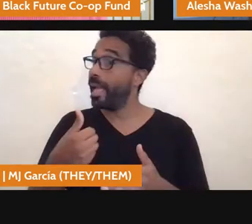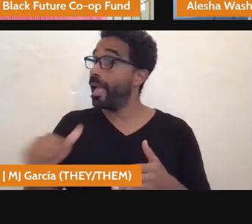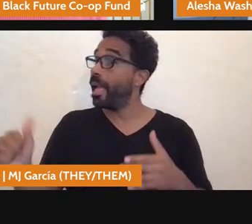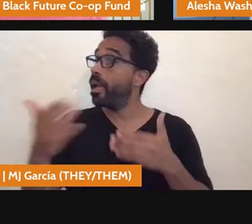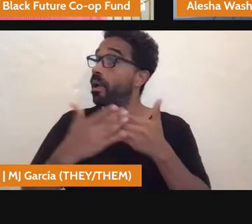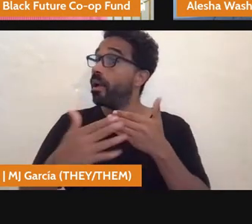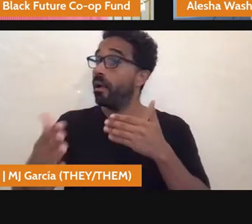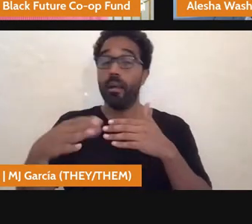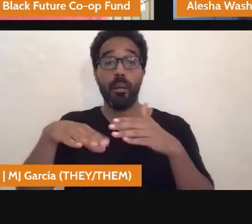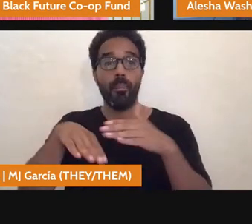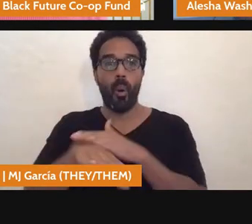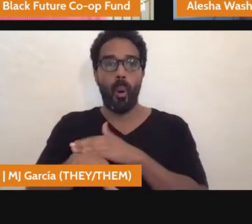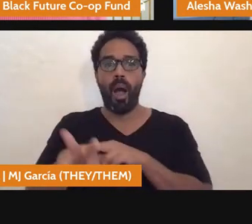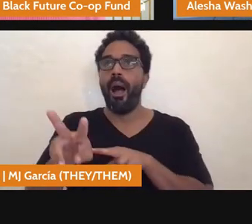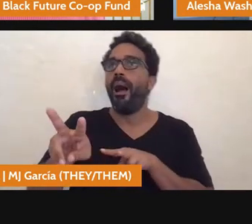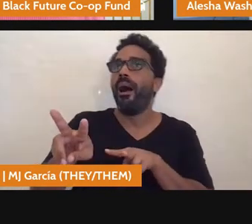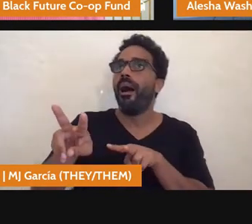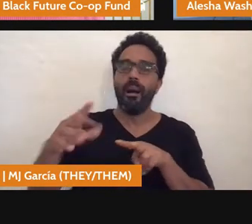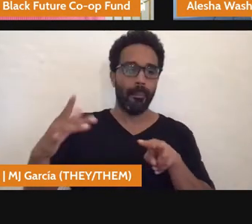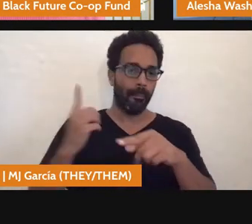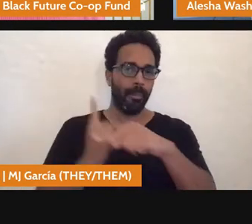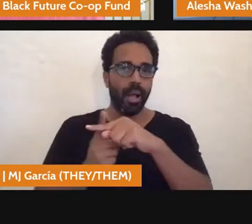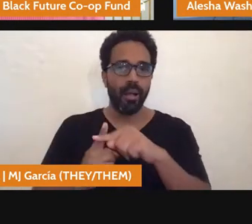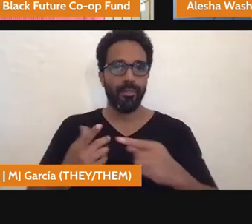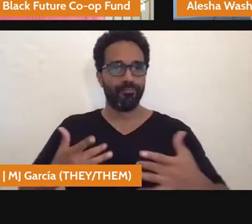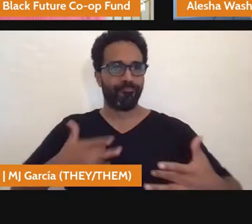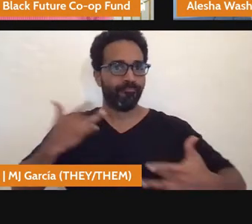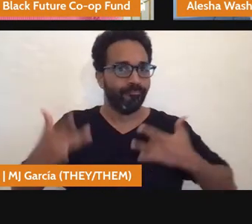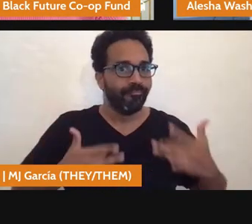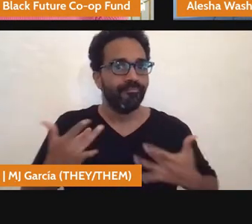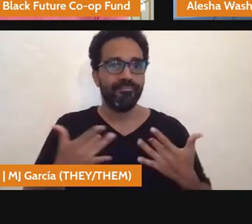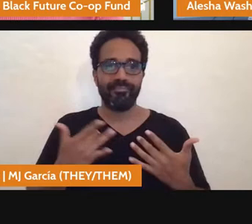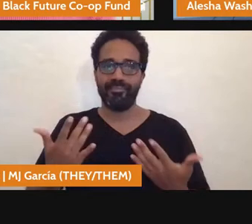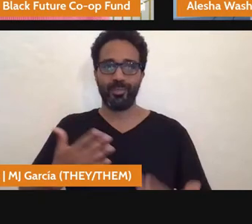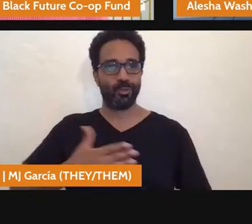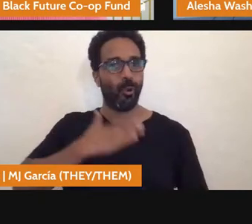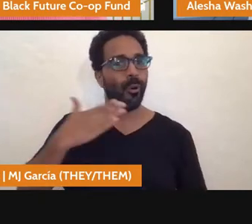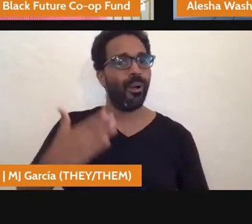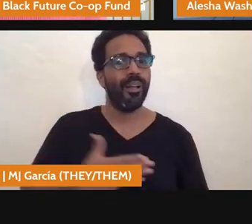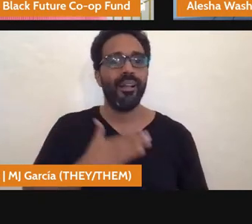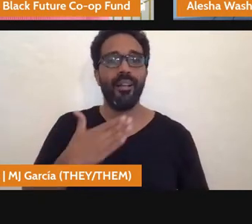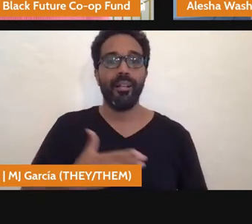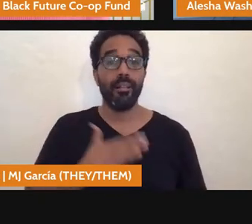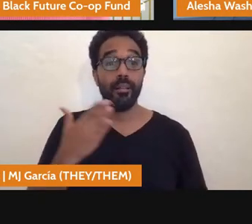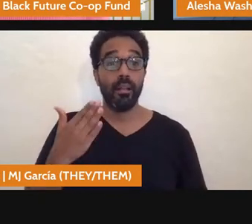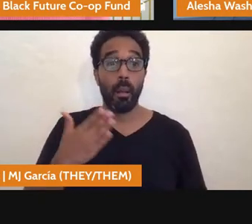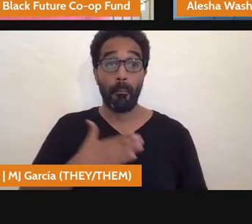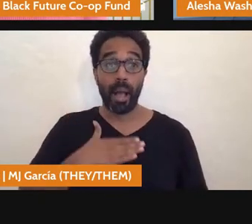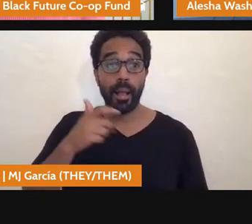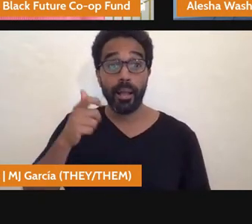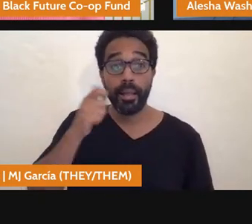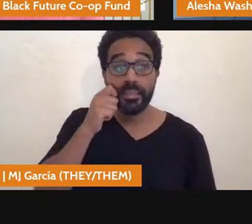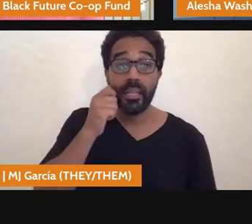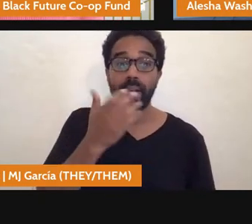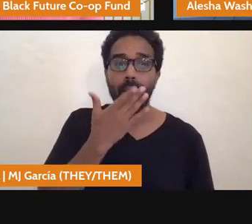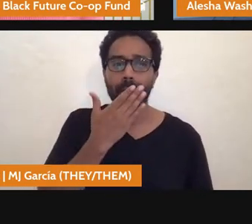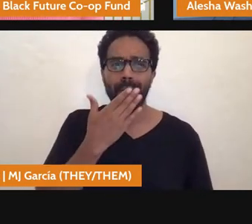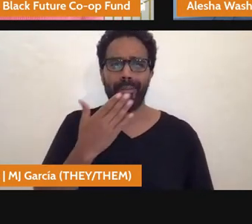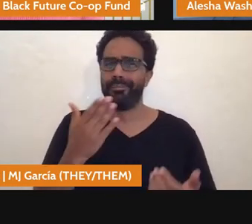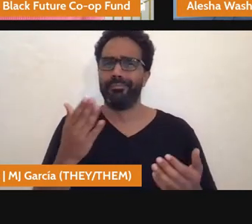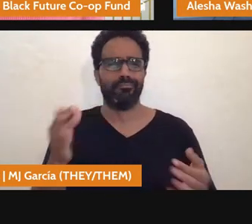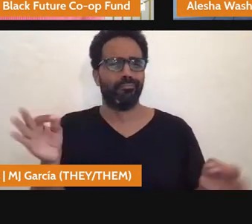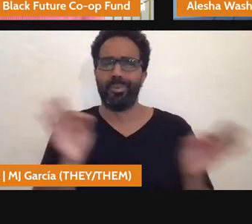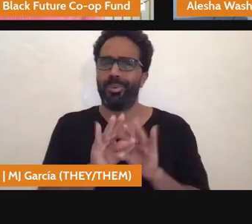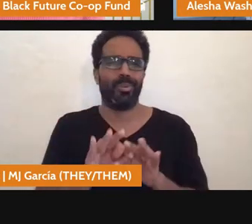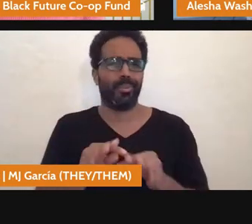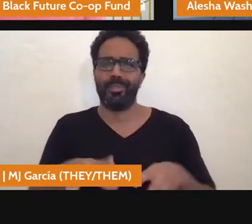that joyful future, that safe future, that whole future. And the color of their skin doesn't dictate whether or not they actually are able to have that or